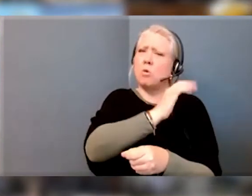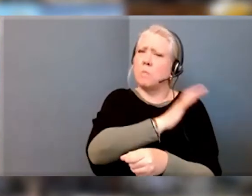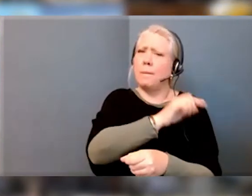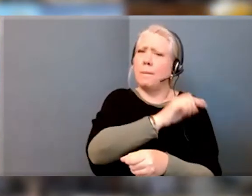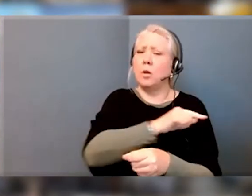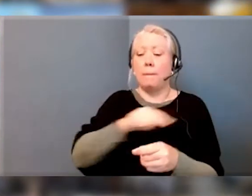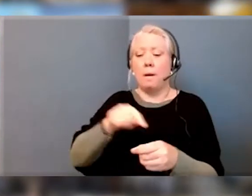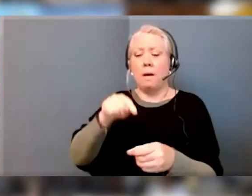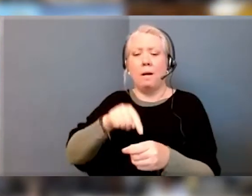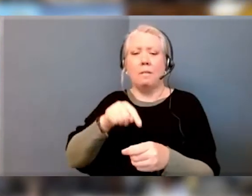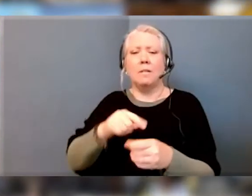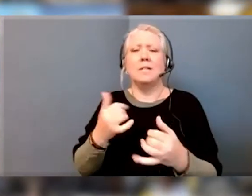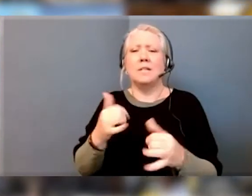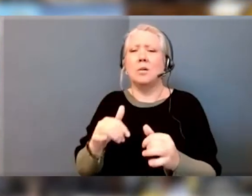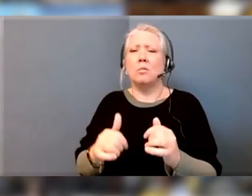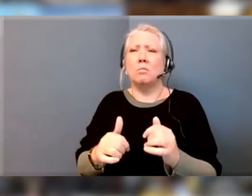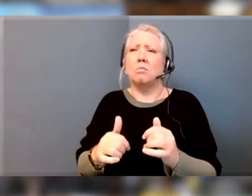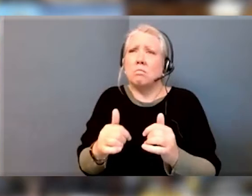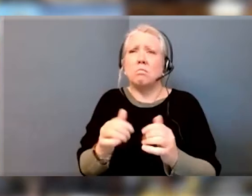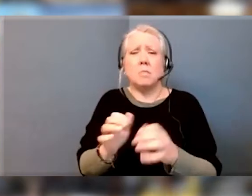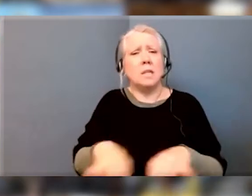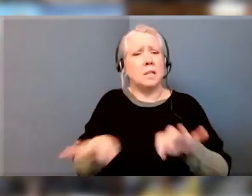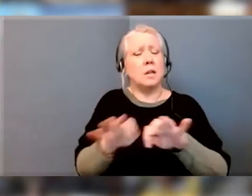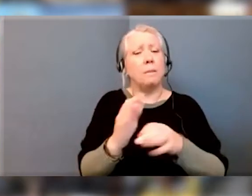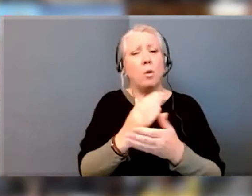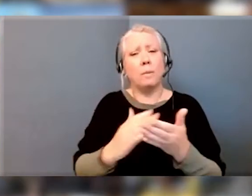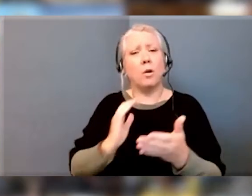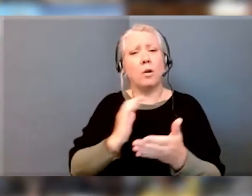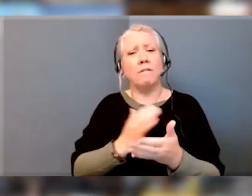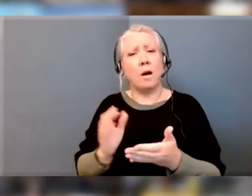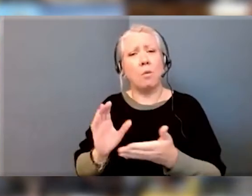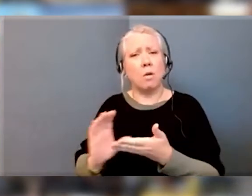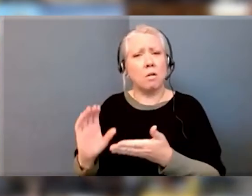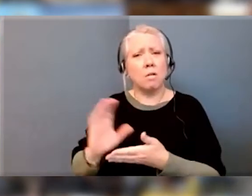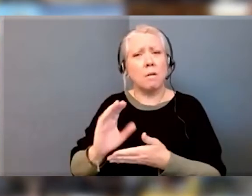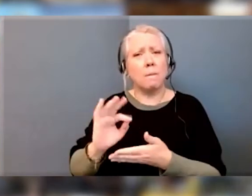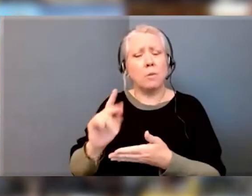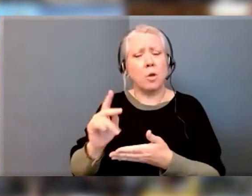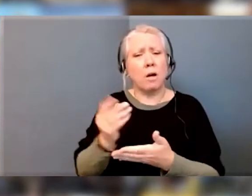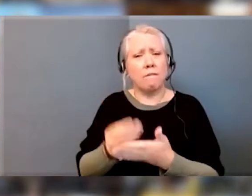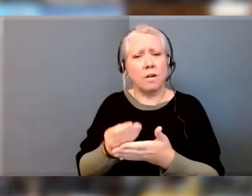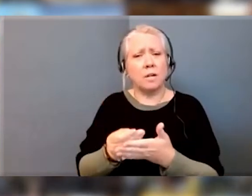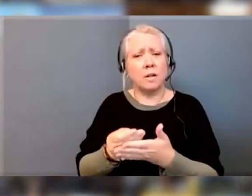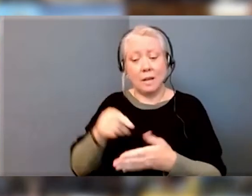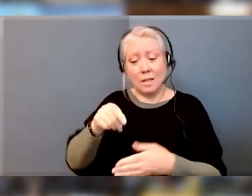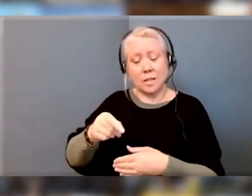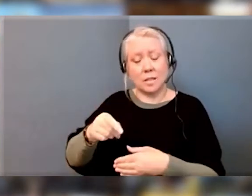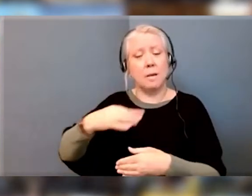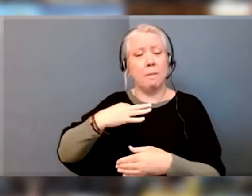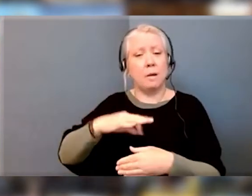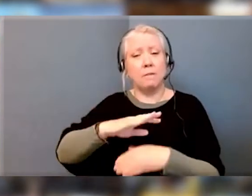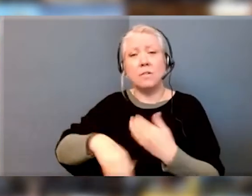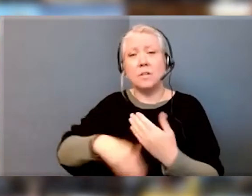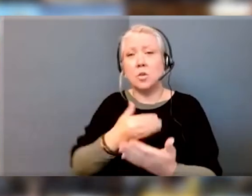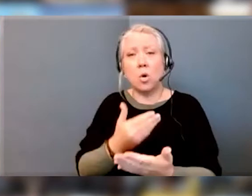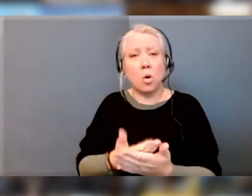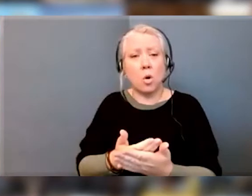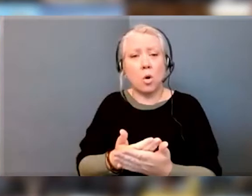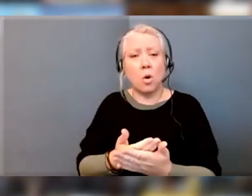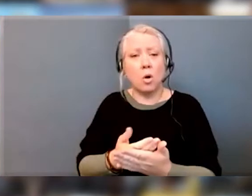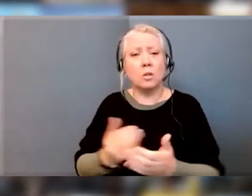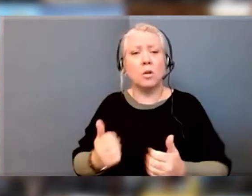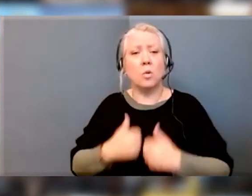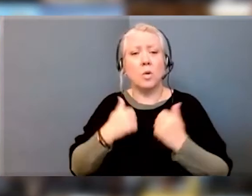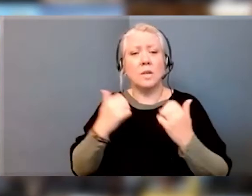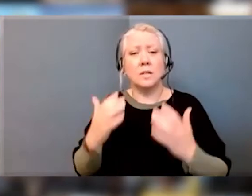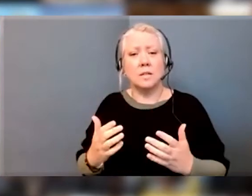the CDBG block of funding. So these are projects that are open to and benefit all residents of a CDBG eligible census